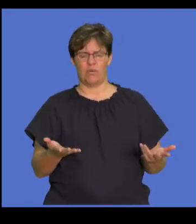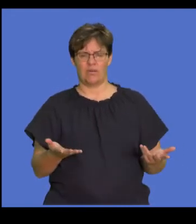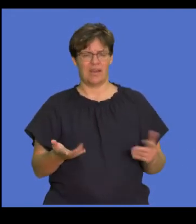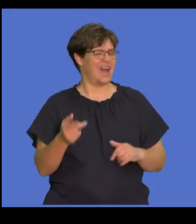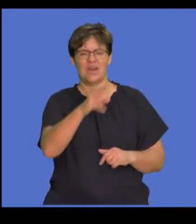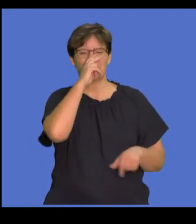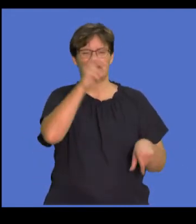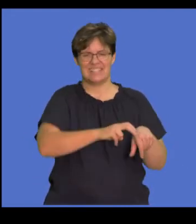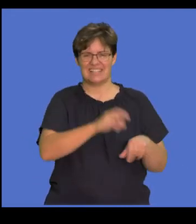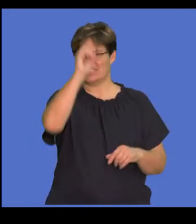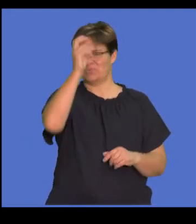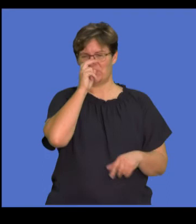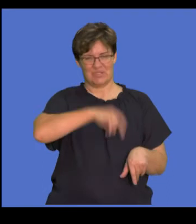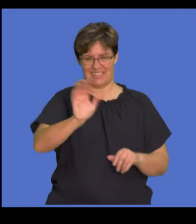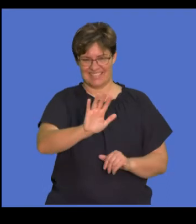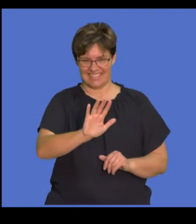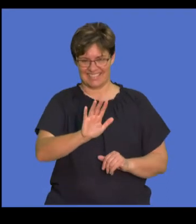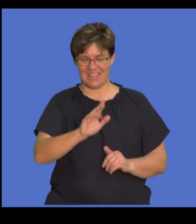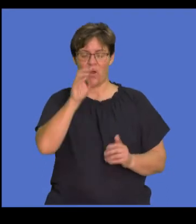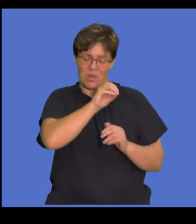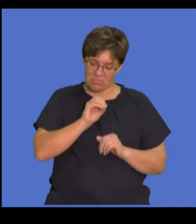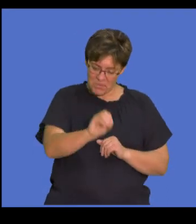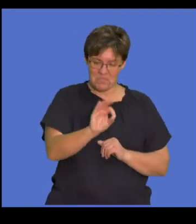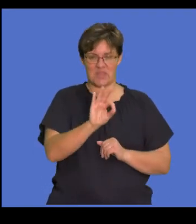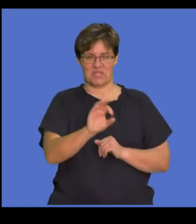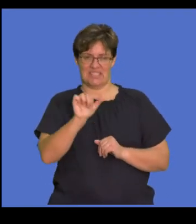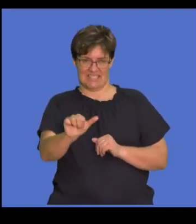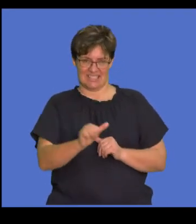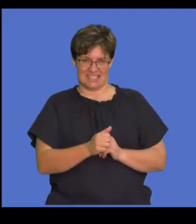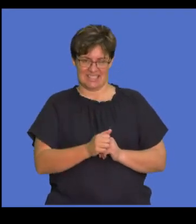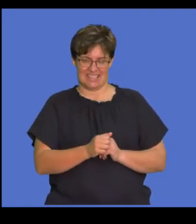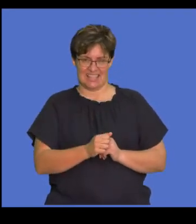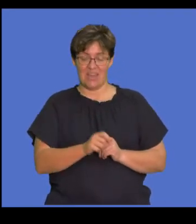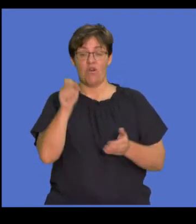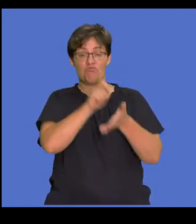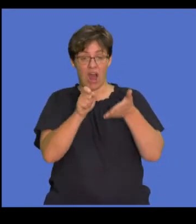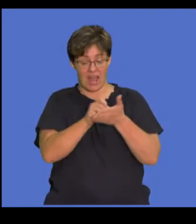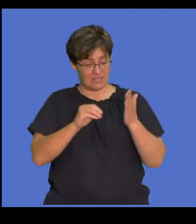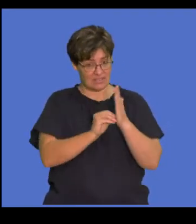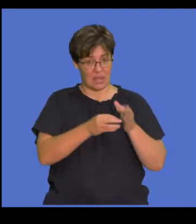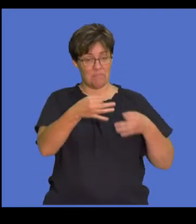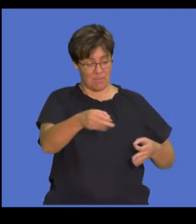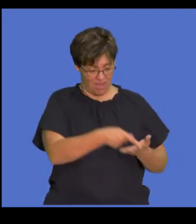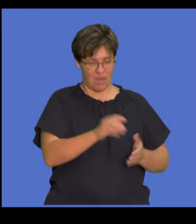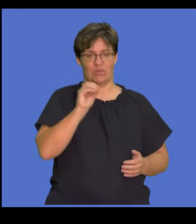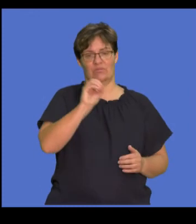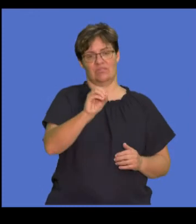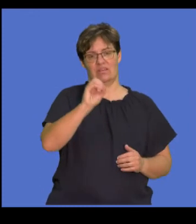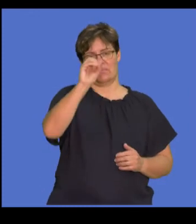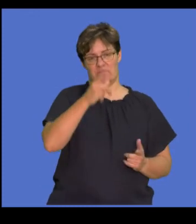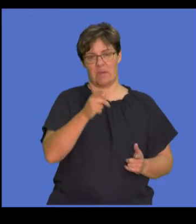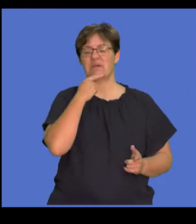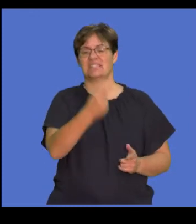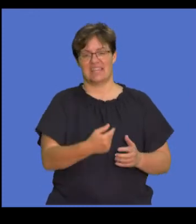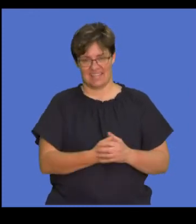please, you don't need to write degrees. You're just indicating it when you write it down on paper to show